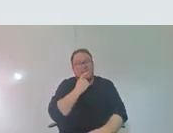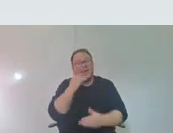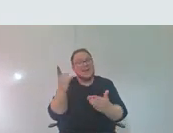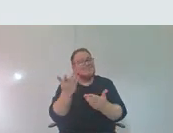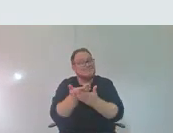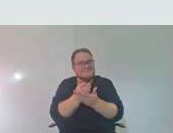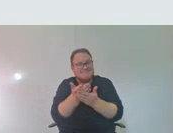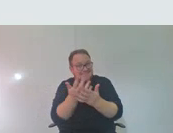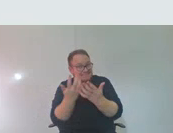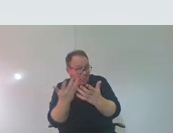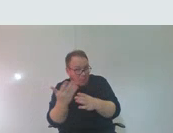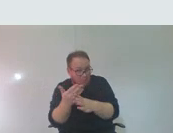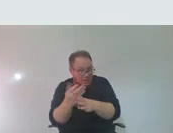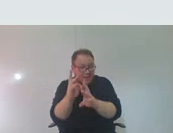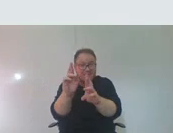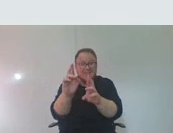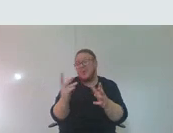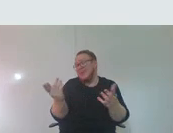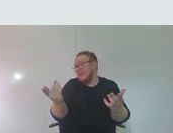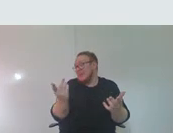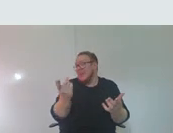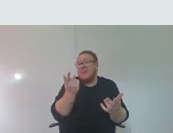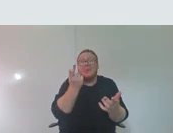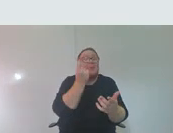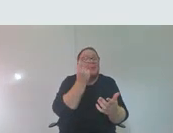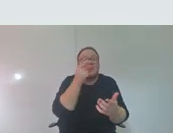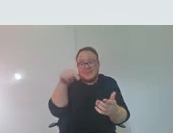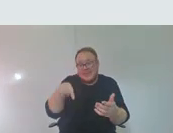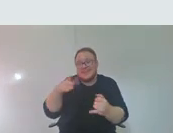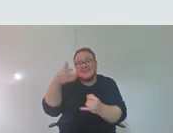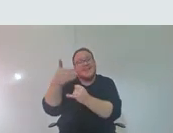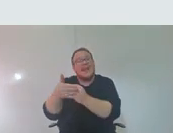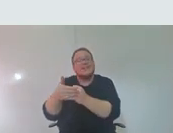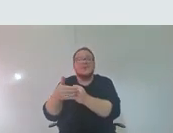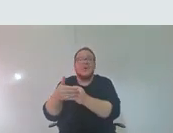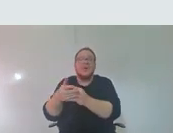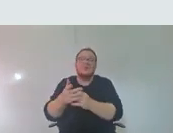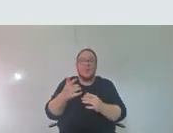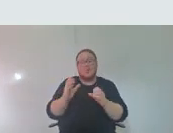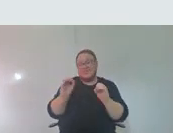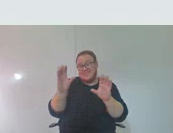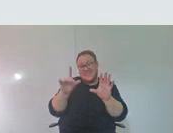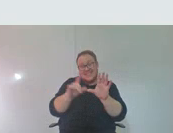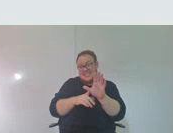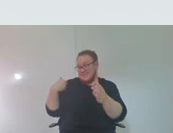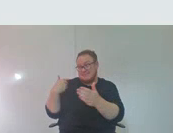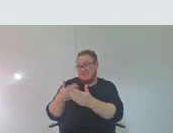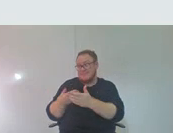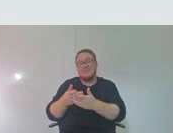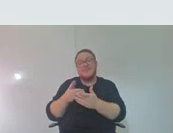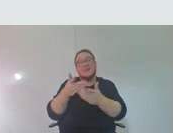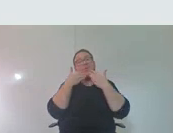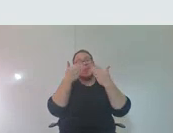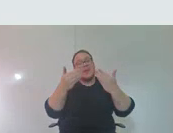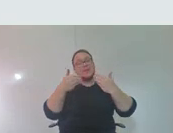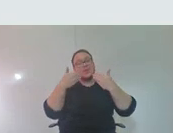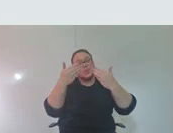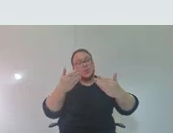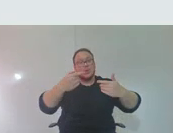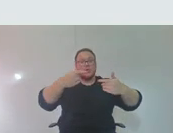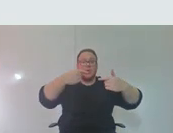But if this is our last AGM, we've been here for 10 years or so. Thank you particularly for the likes of Ian Simon